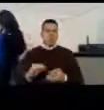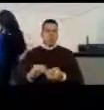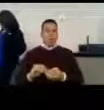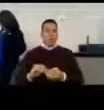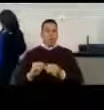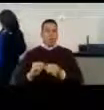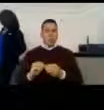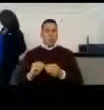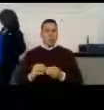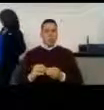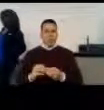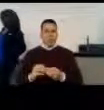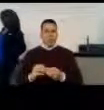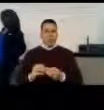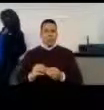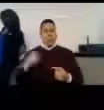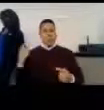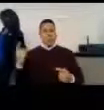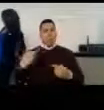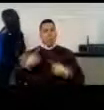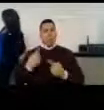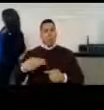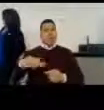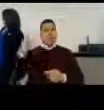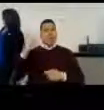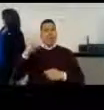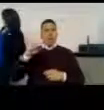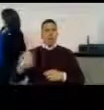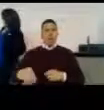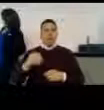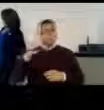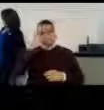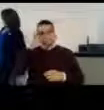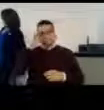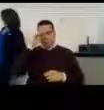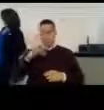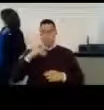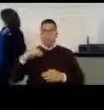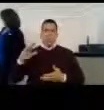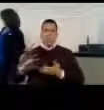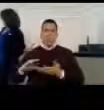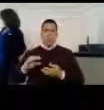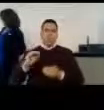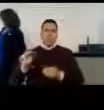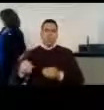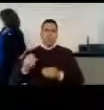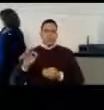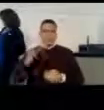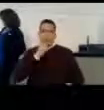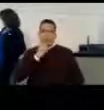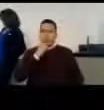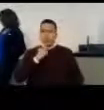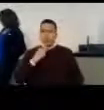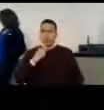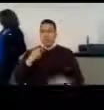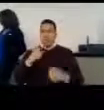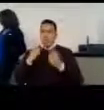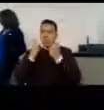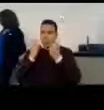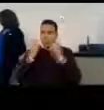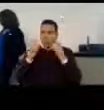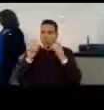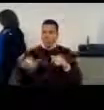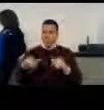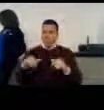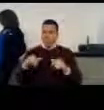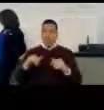the board. We're going to see always higher percentages of boys and lower percentages with girls. And I know that we spoke about that in the beginning, but really understanding